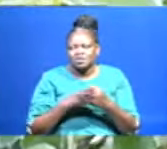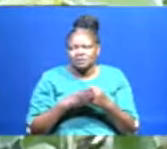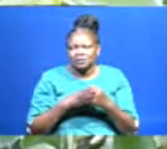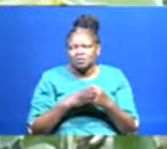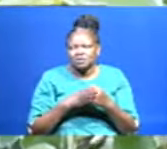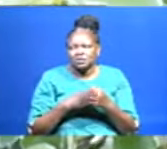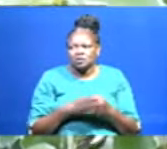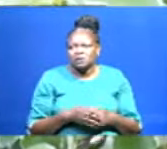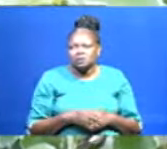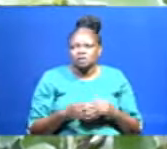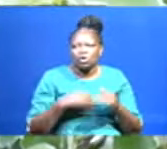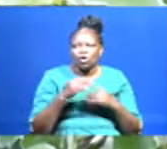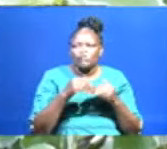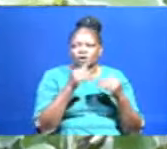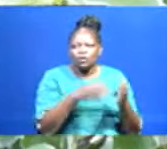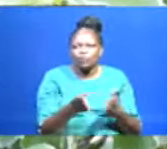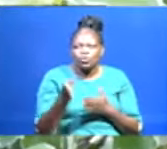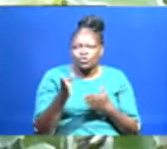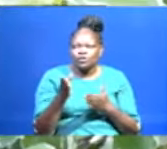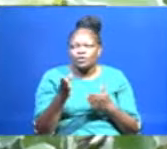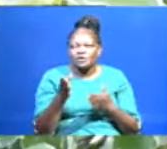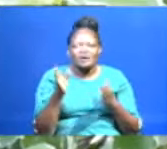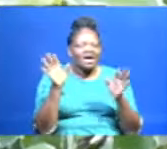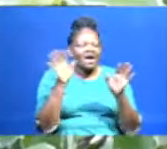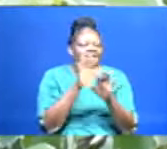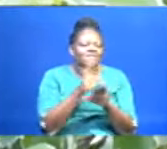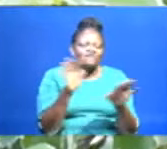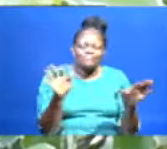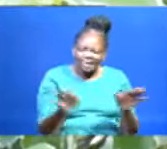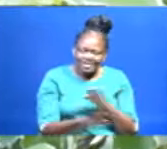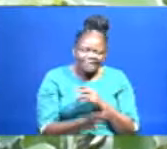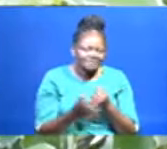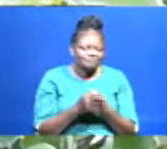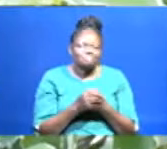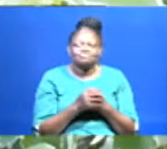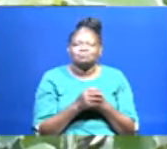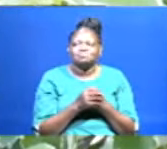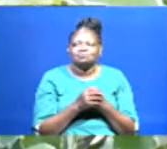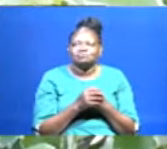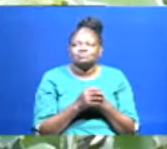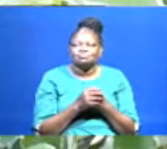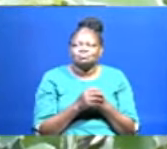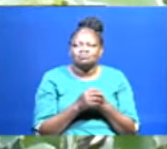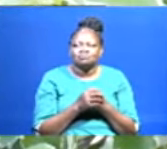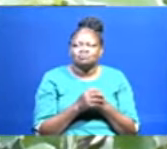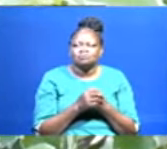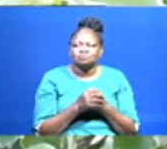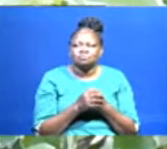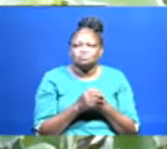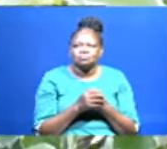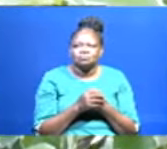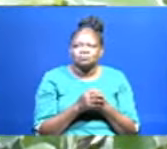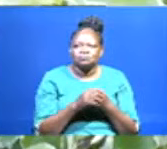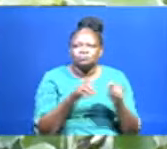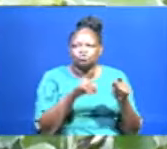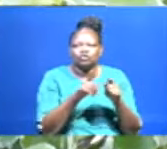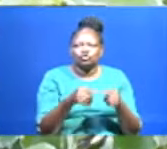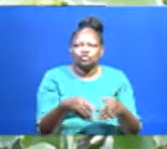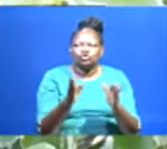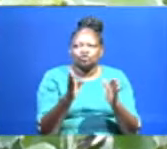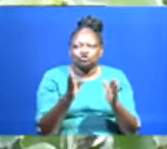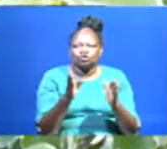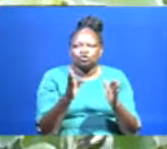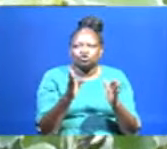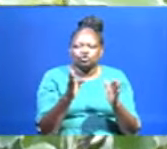2009. All the infrastructure, the runway, the hangars, and everything, even the roads in the